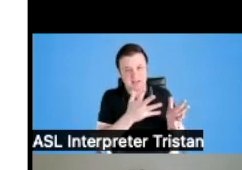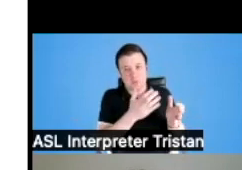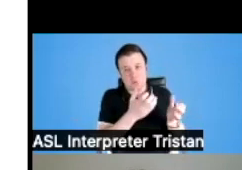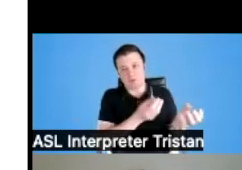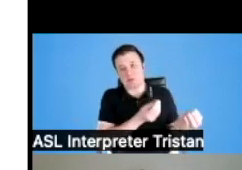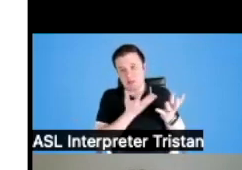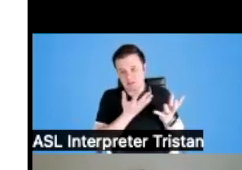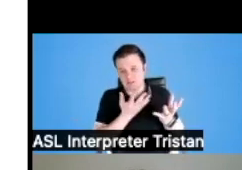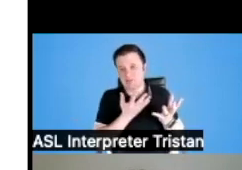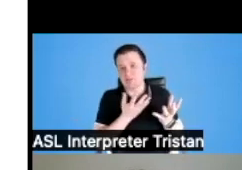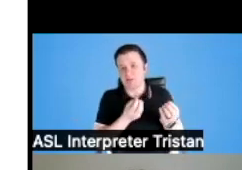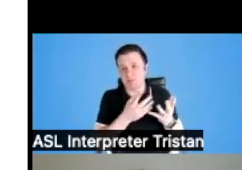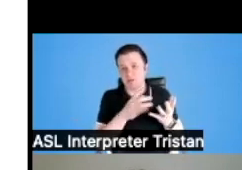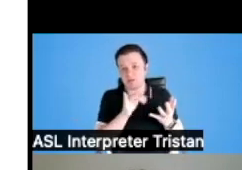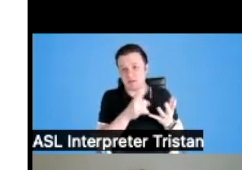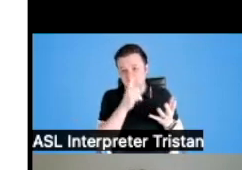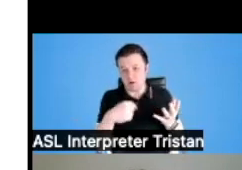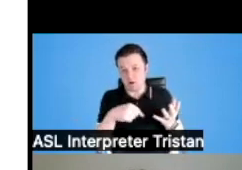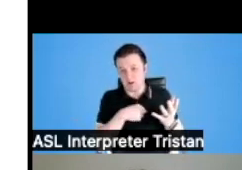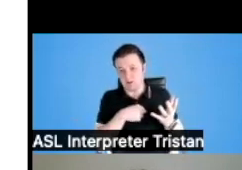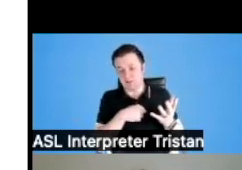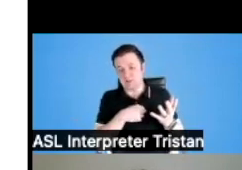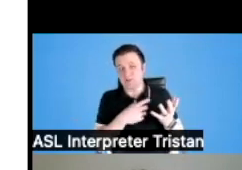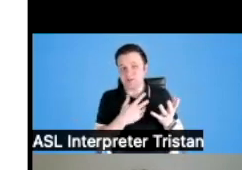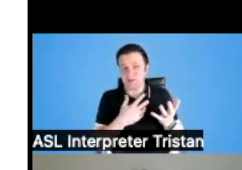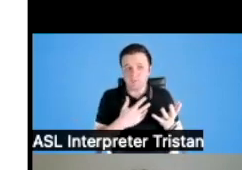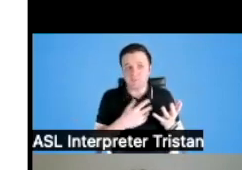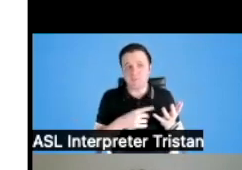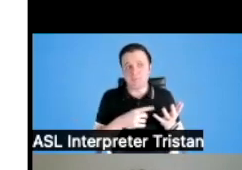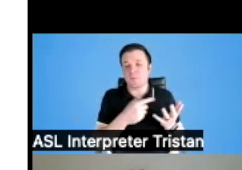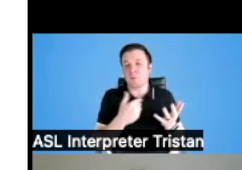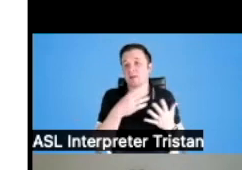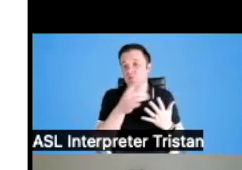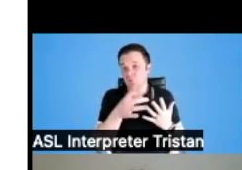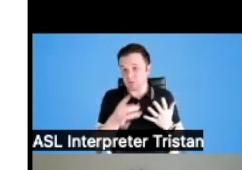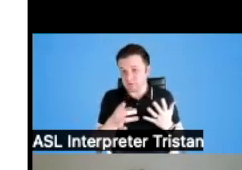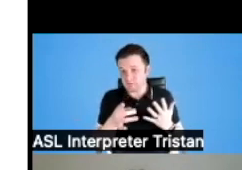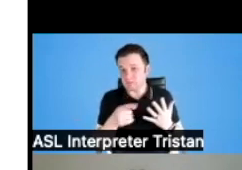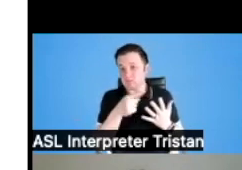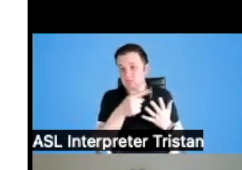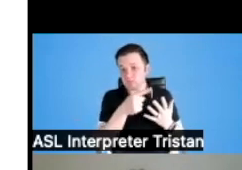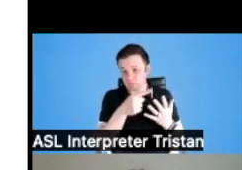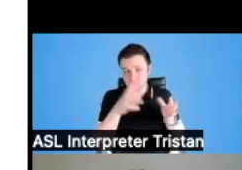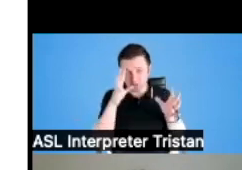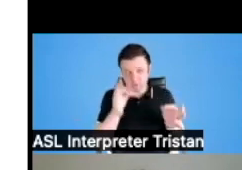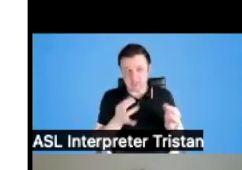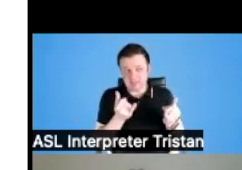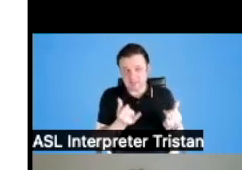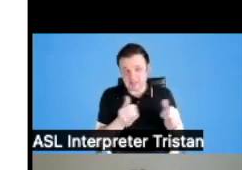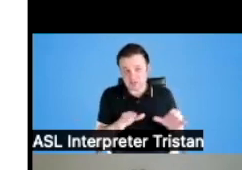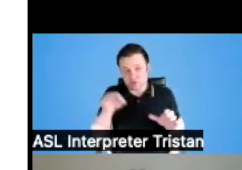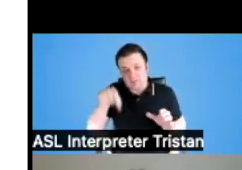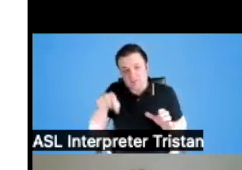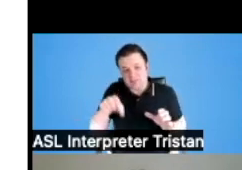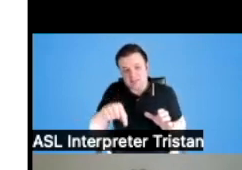and how much of that. And for us, it's really getting to, you had a choice and you made the choice today to do this thing